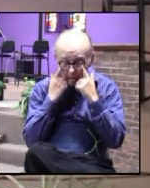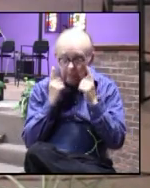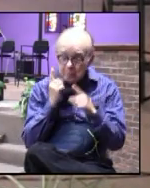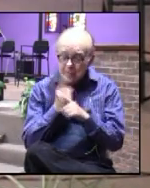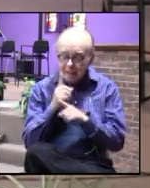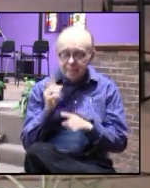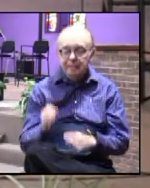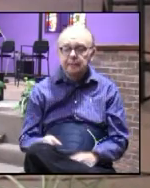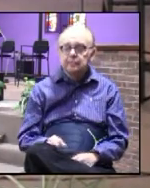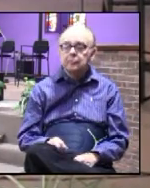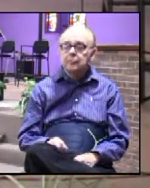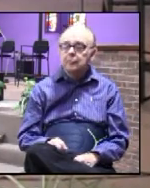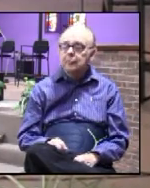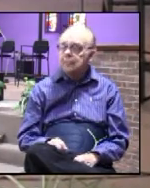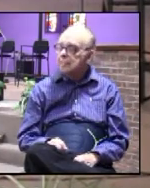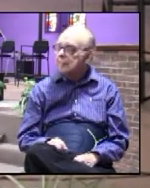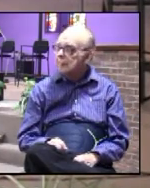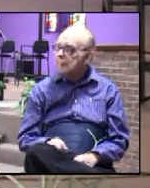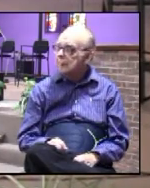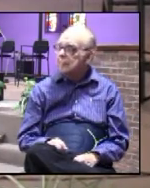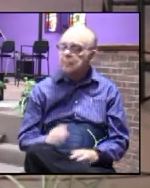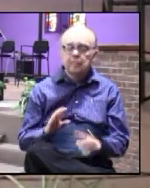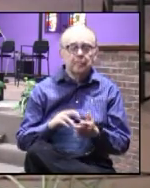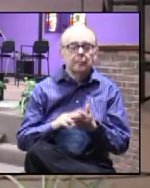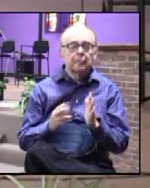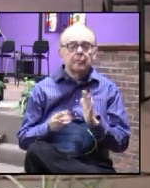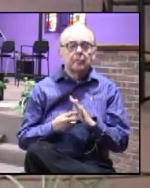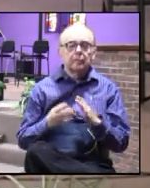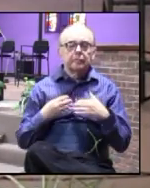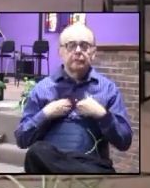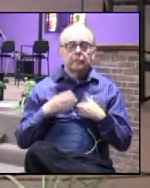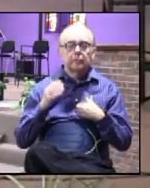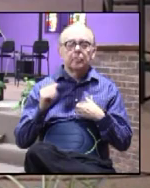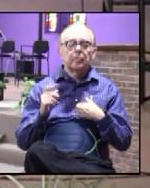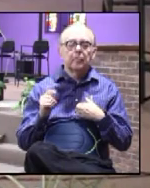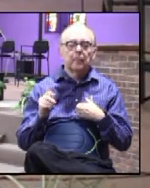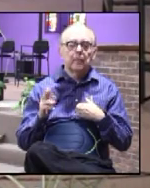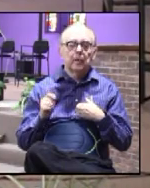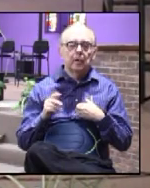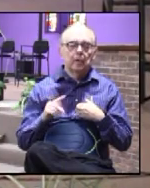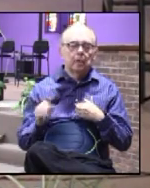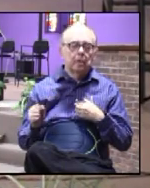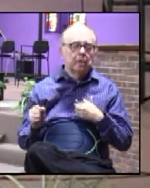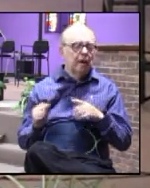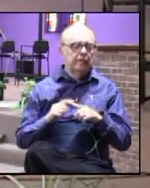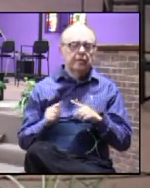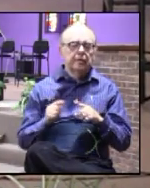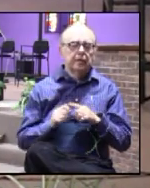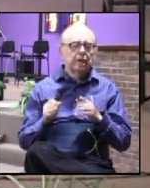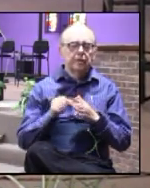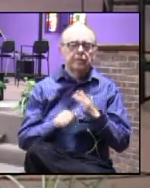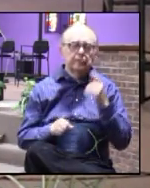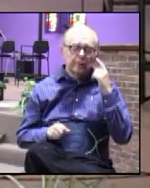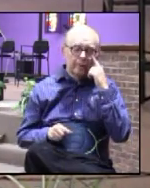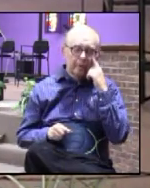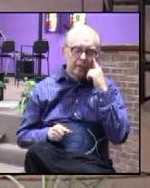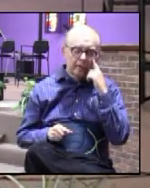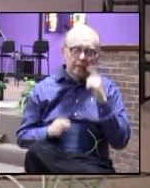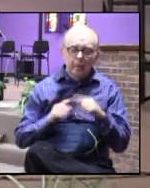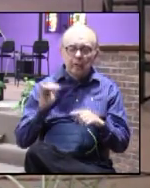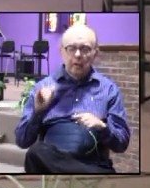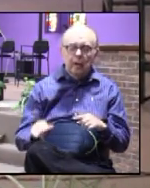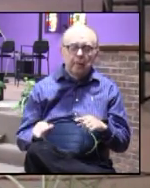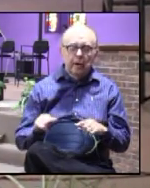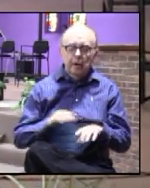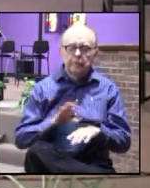Right? I mean, you can have cataracts removed and you can have LASIK surgery and everything else, but they still got to